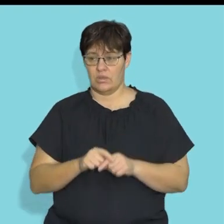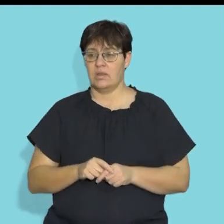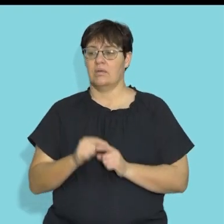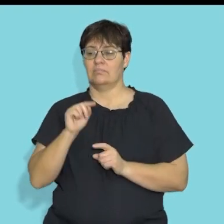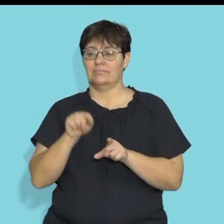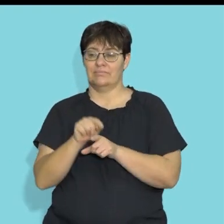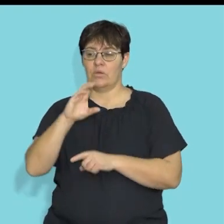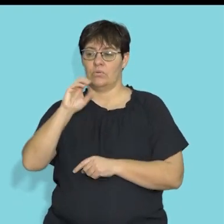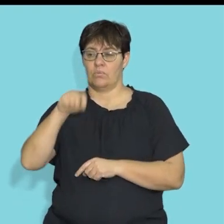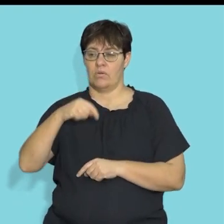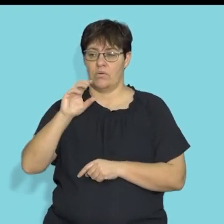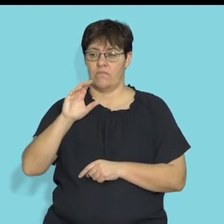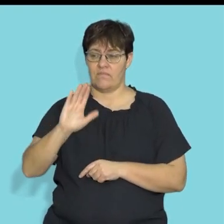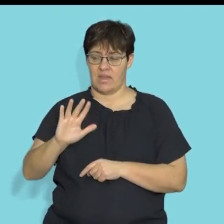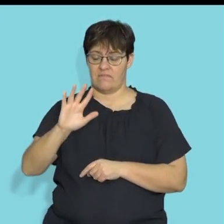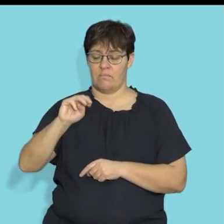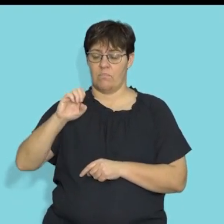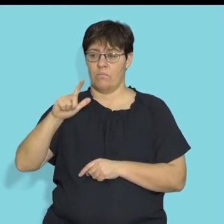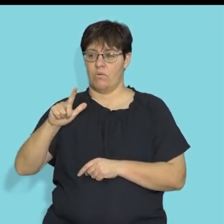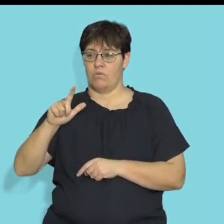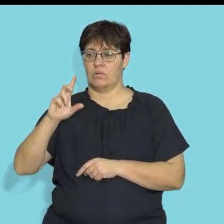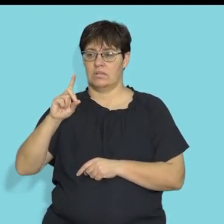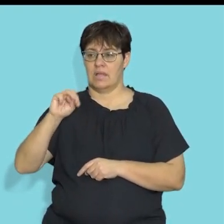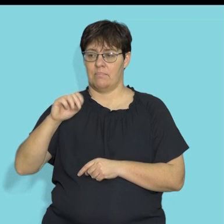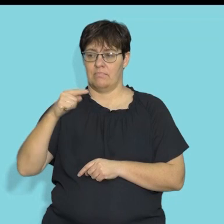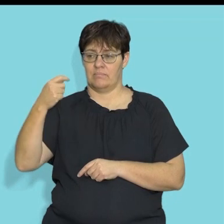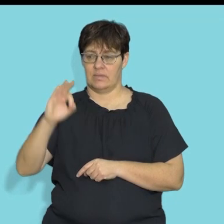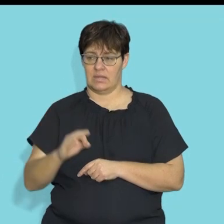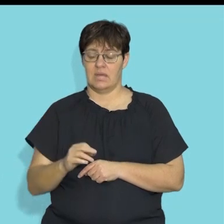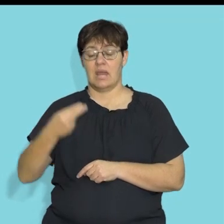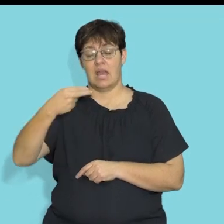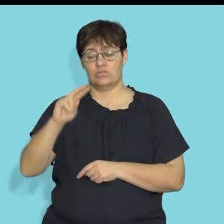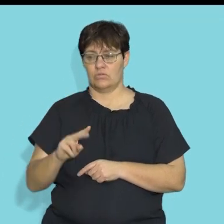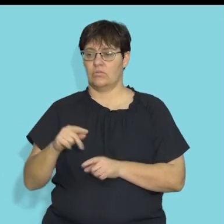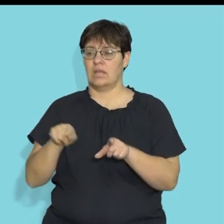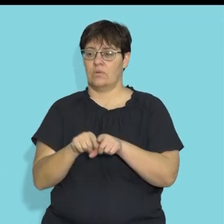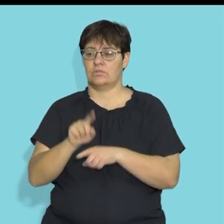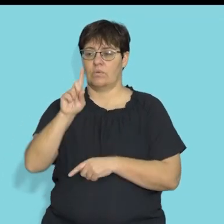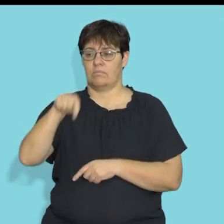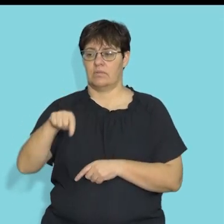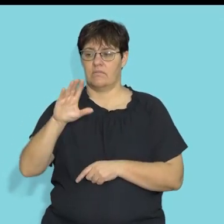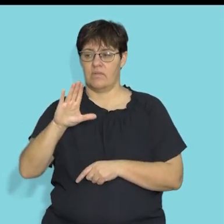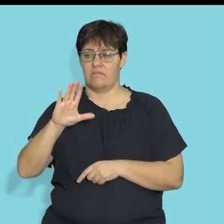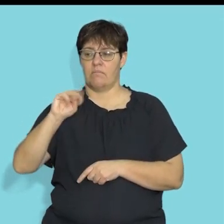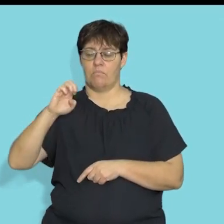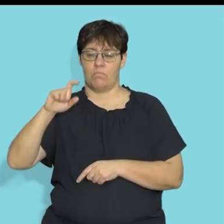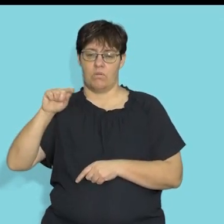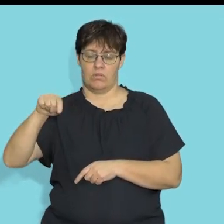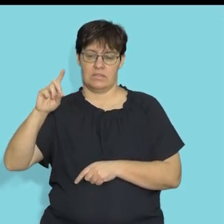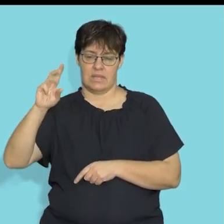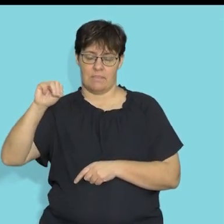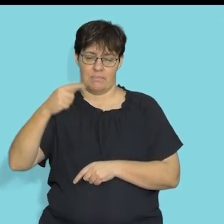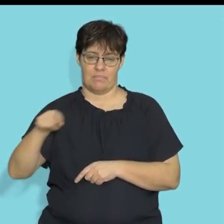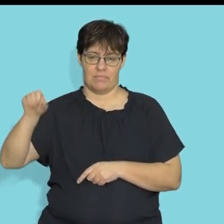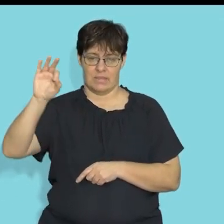0.5 moles per decimeters cubed. And for the hydrogen gas it is 1,5 moles per